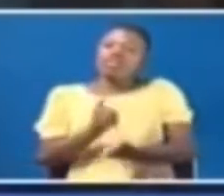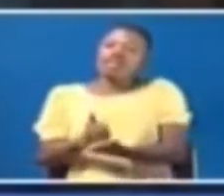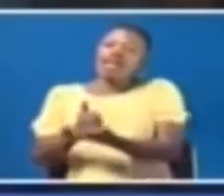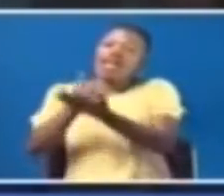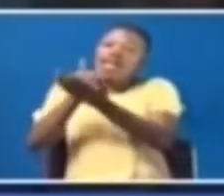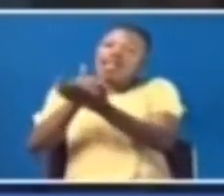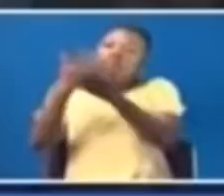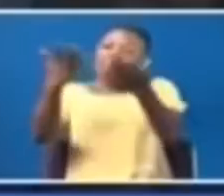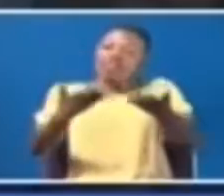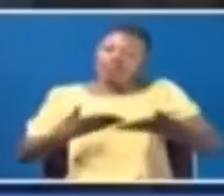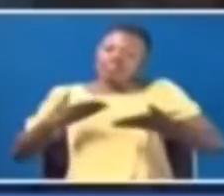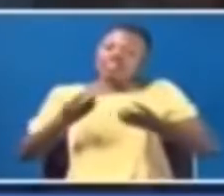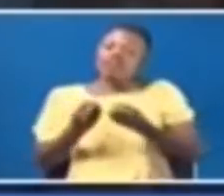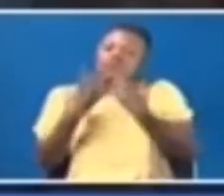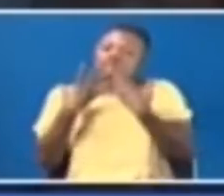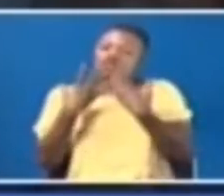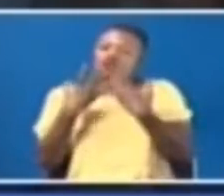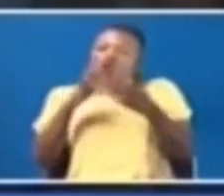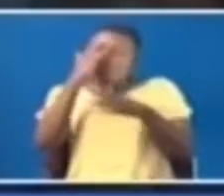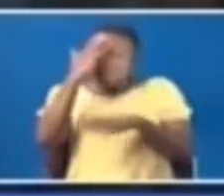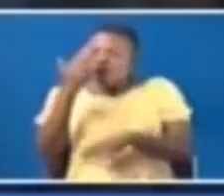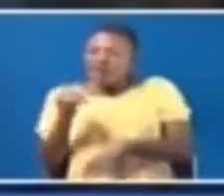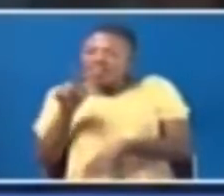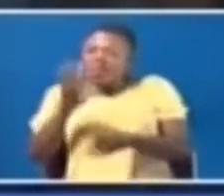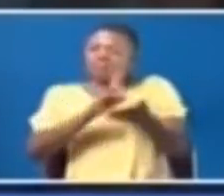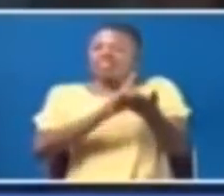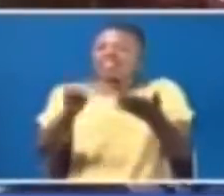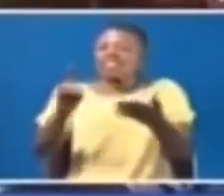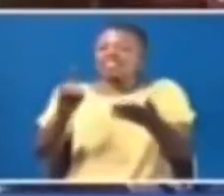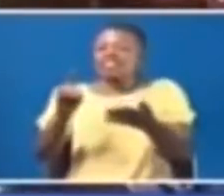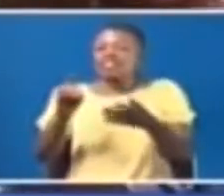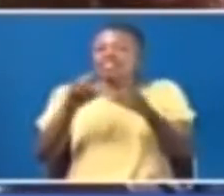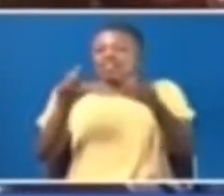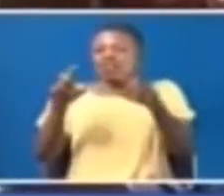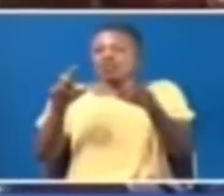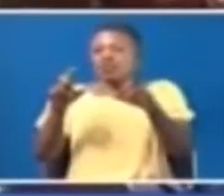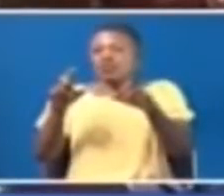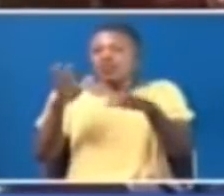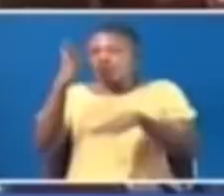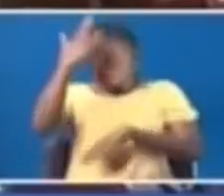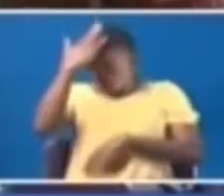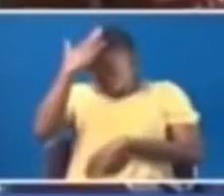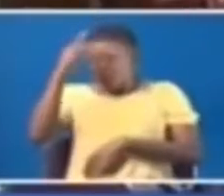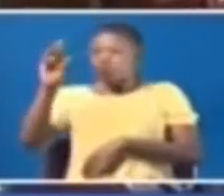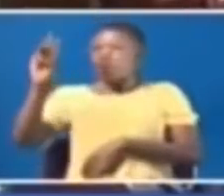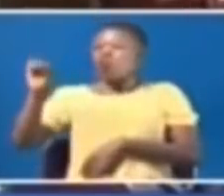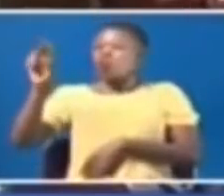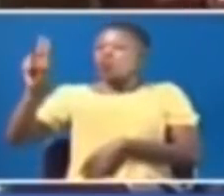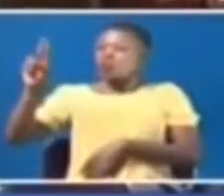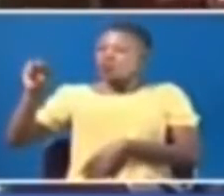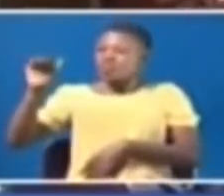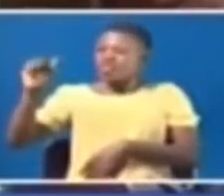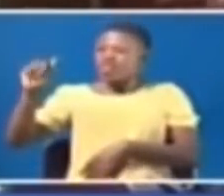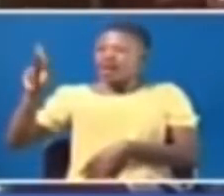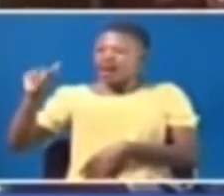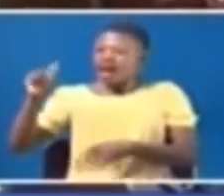give us the background information on why they are deleting this clause. The Honorable Dr. Mnyaka has been very sincere